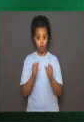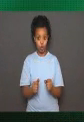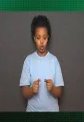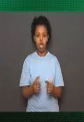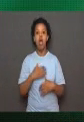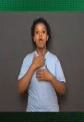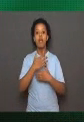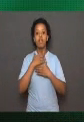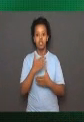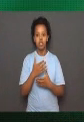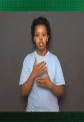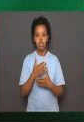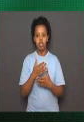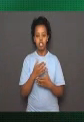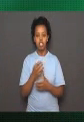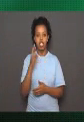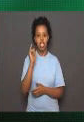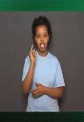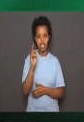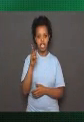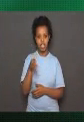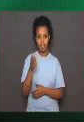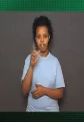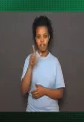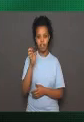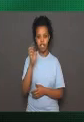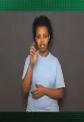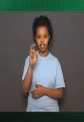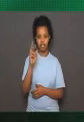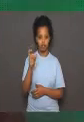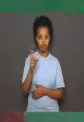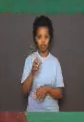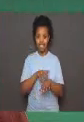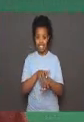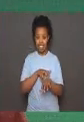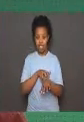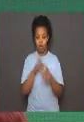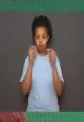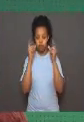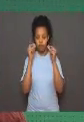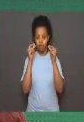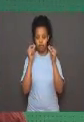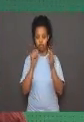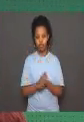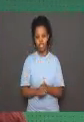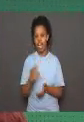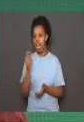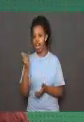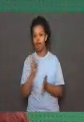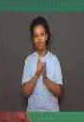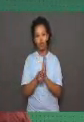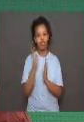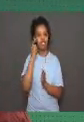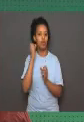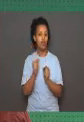breathing, reflexes, itching, or blinking. You may have thought of other examples